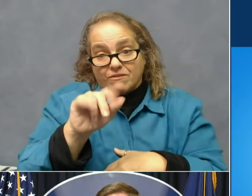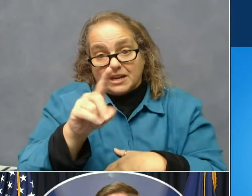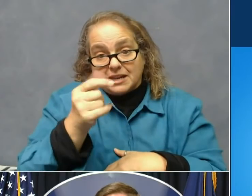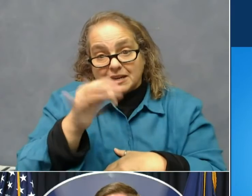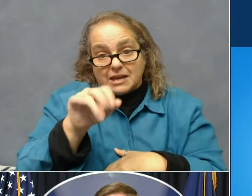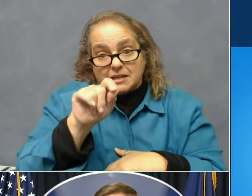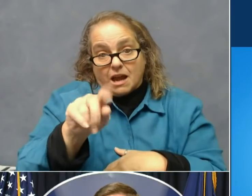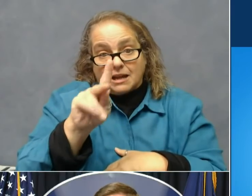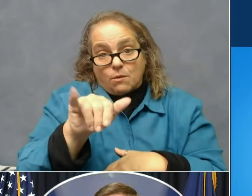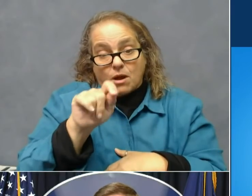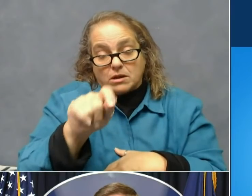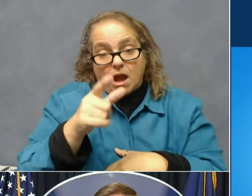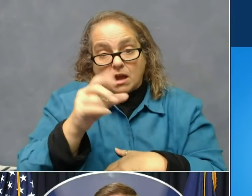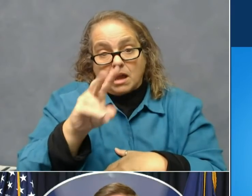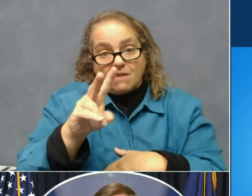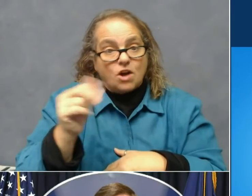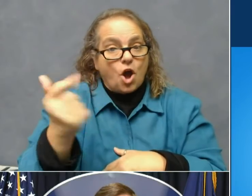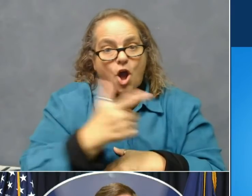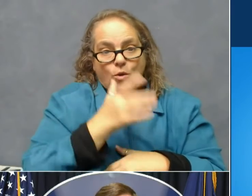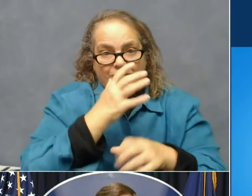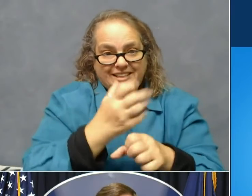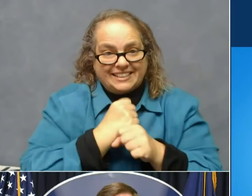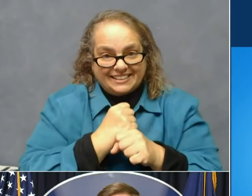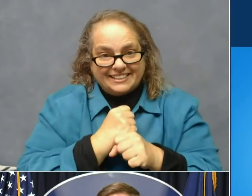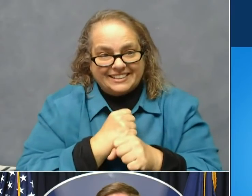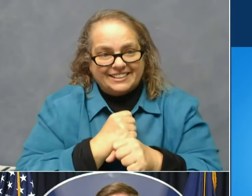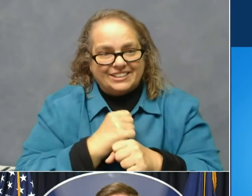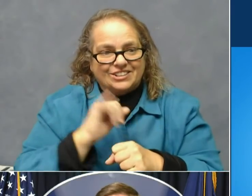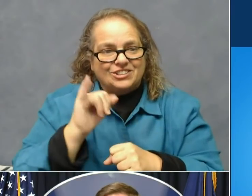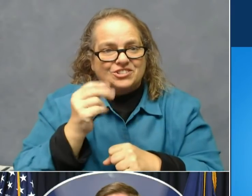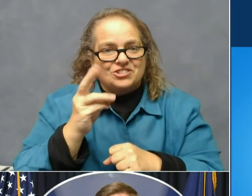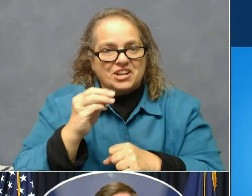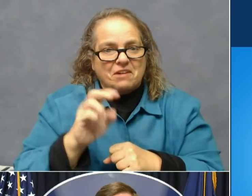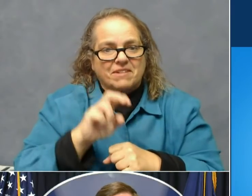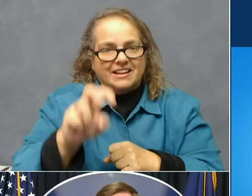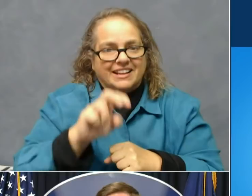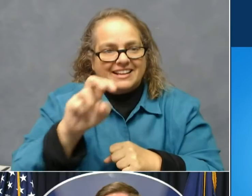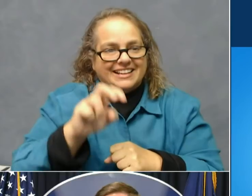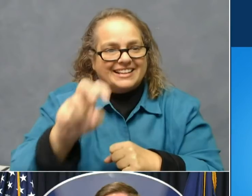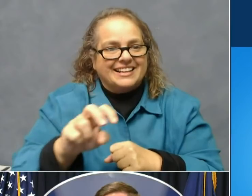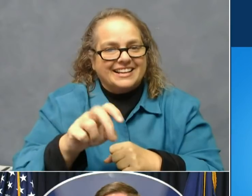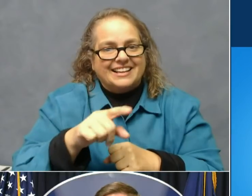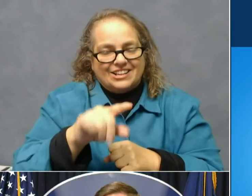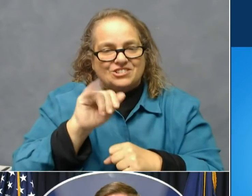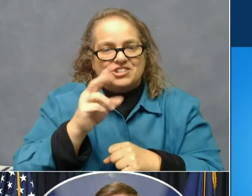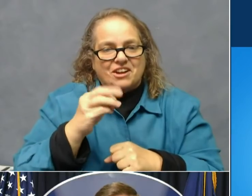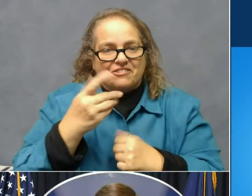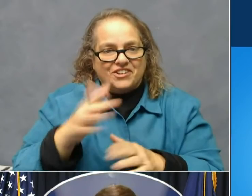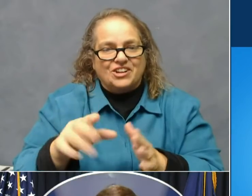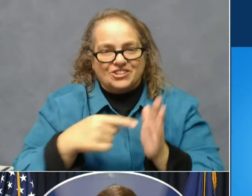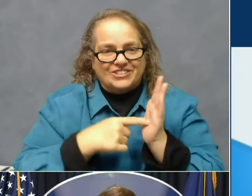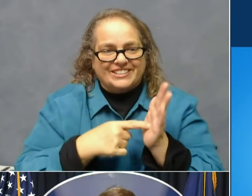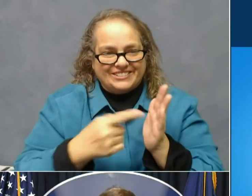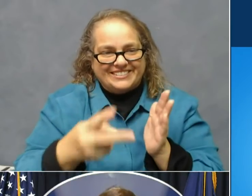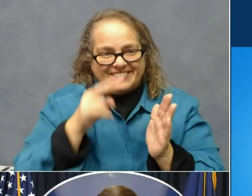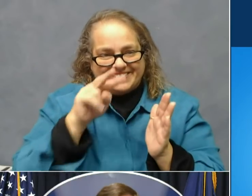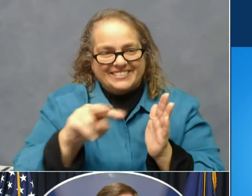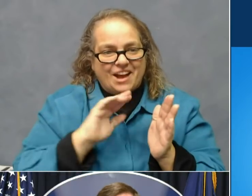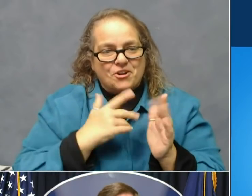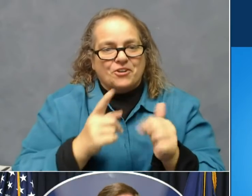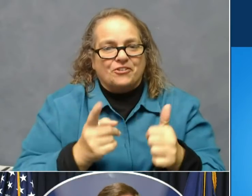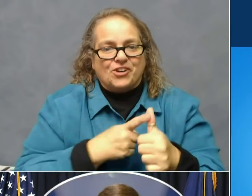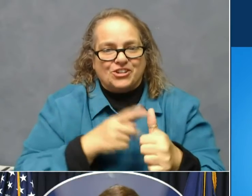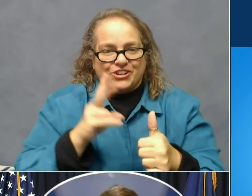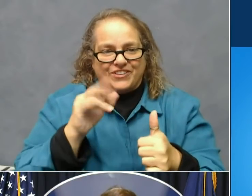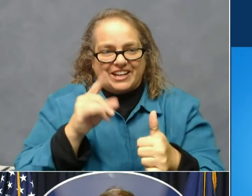kycovid19.ky.gov. I think Jim jumped the gun a little bit. I was about to introduce our first video, which you've been watching as I've been talking. I can't